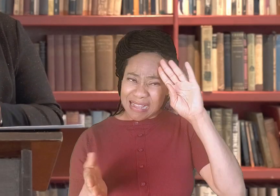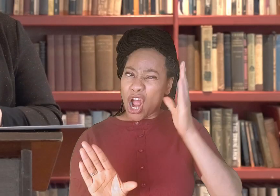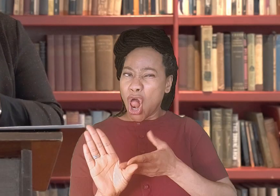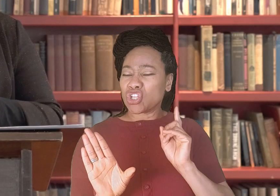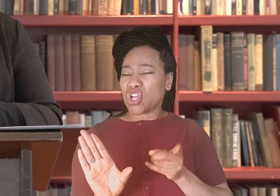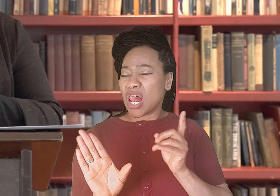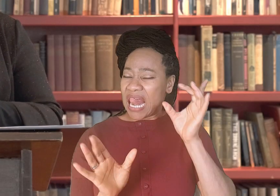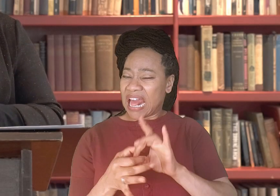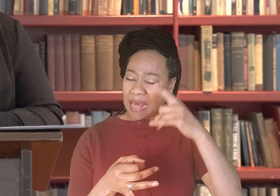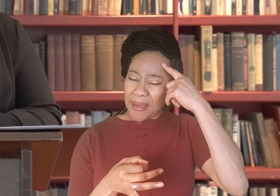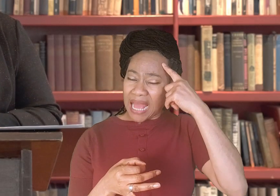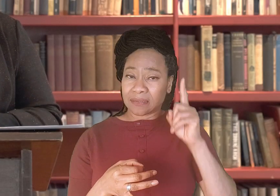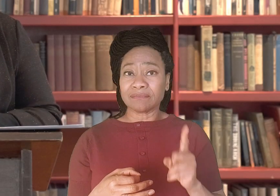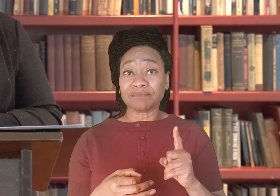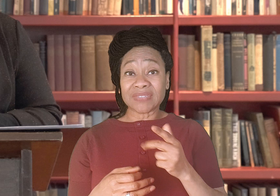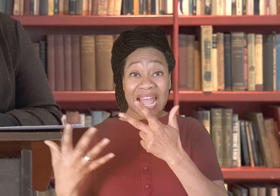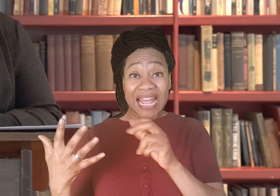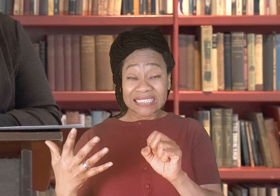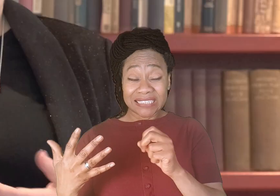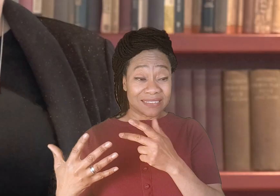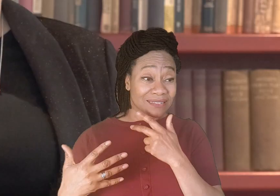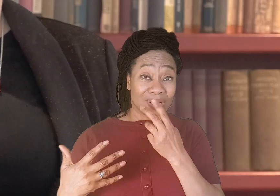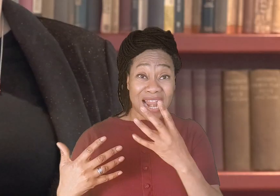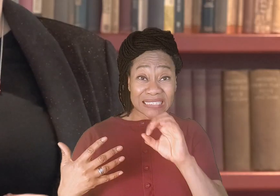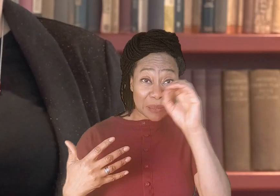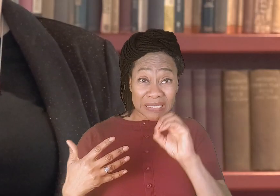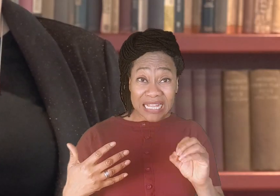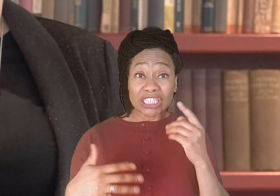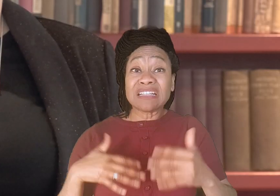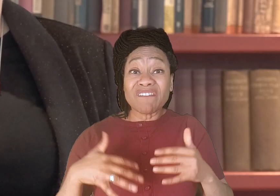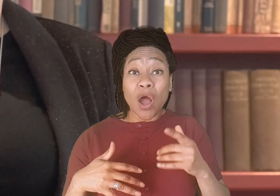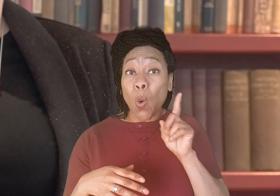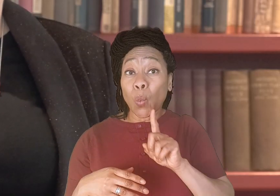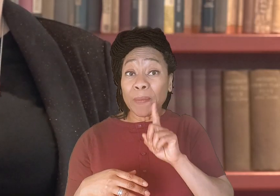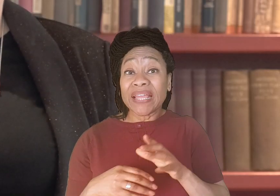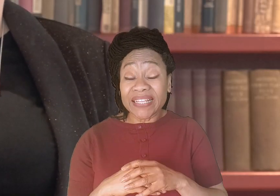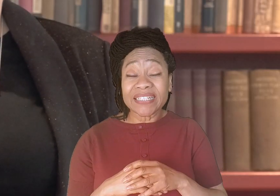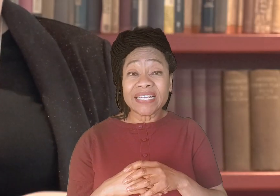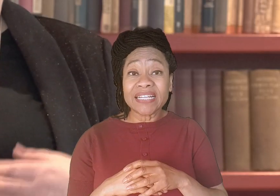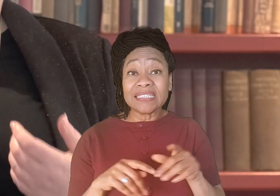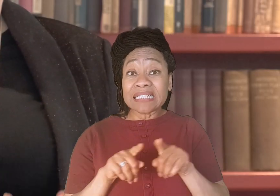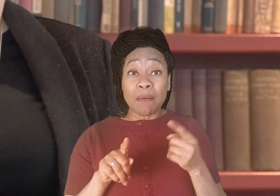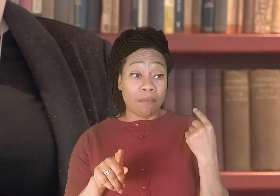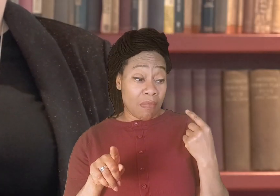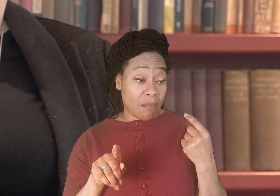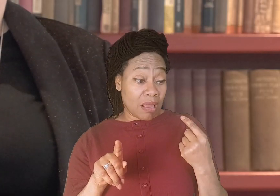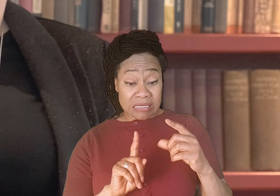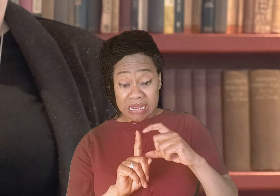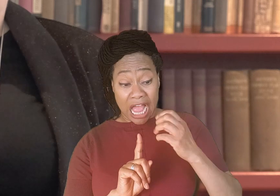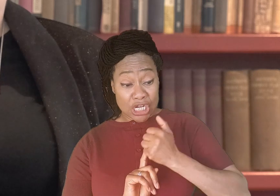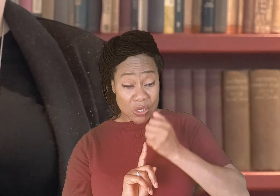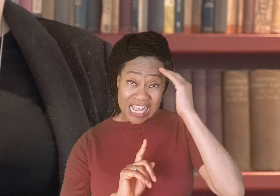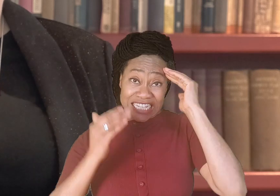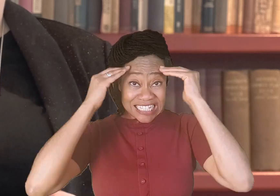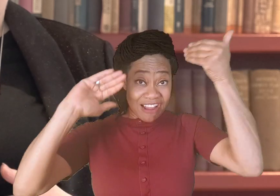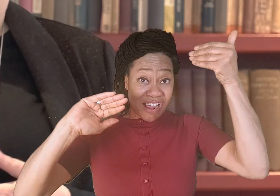off, as 80 to 90% of the sufferers are women. And much as if I'd been diagnosed with hysteria, once I had a diagnosis